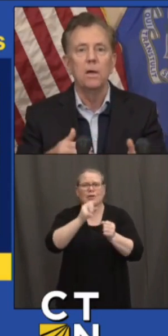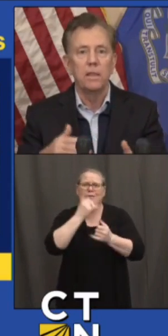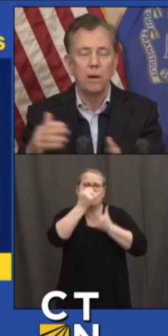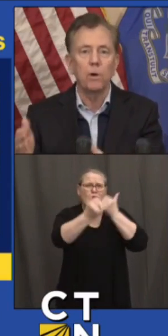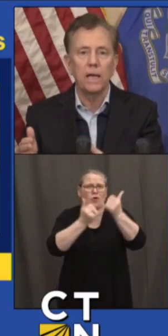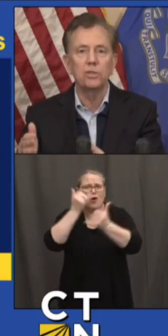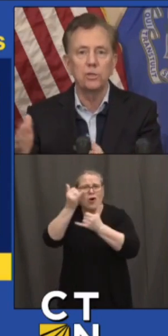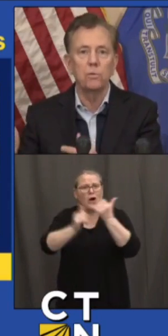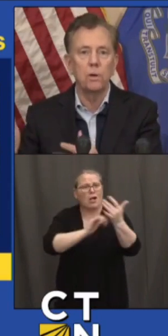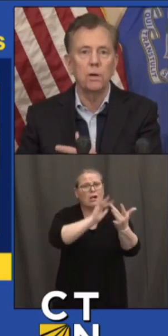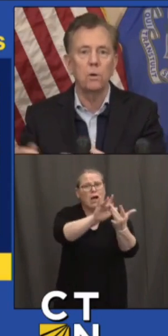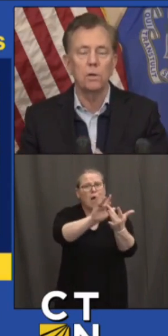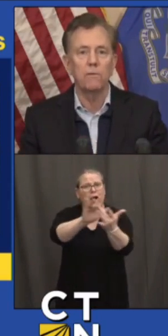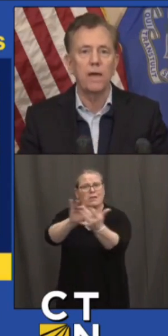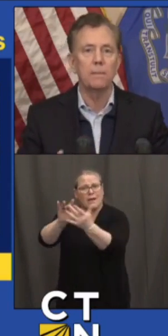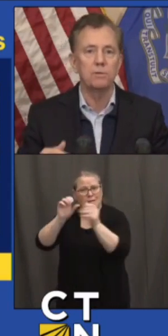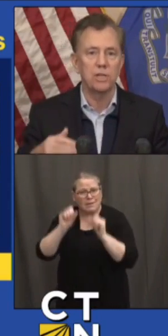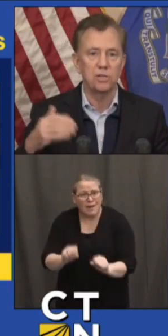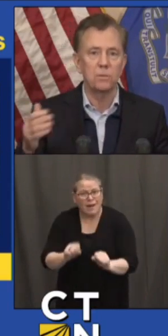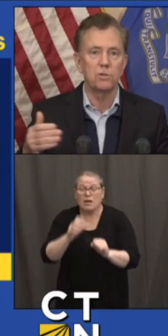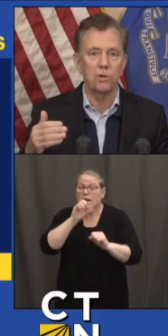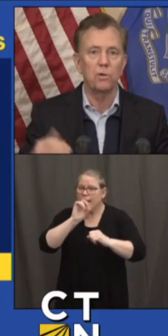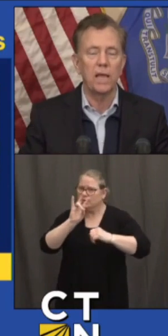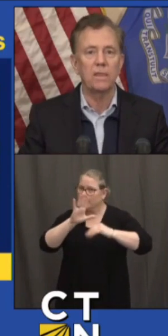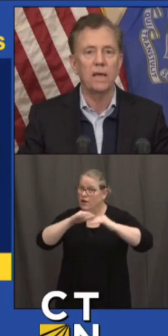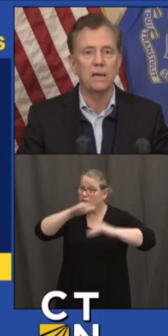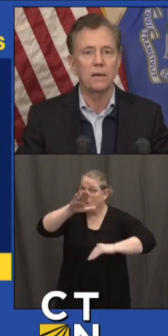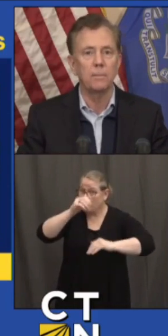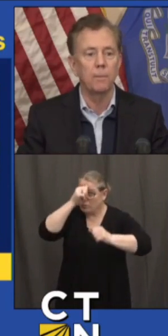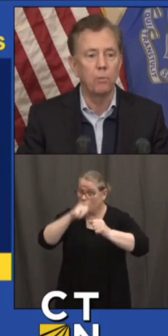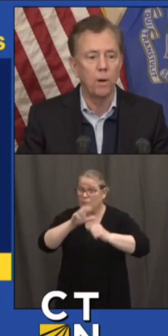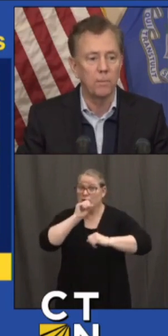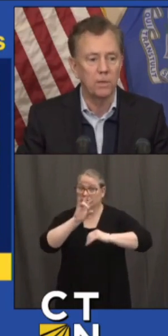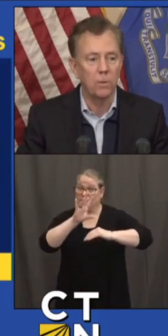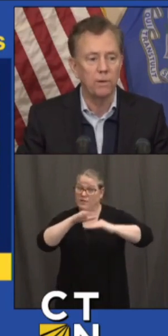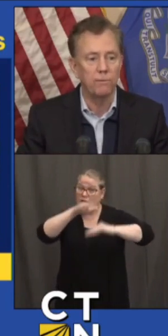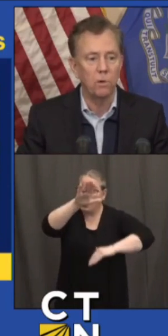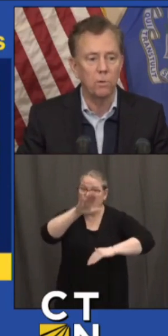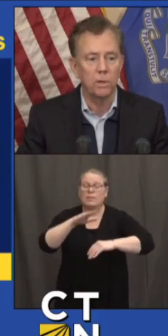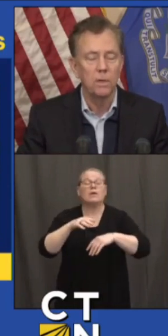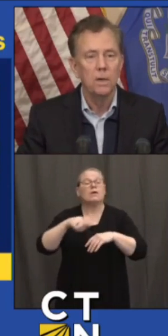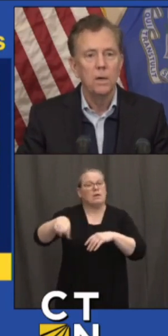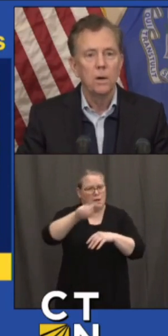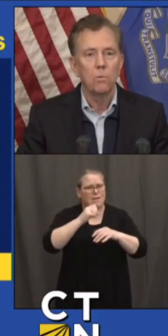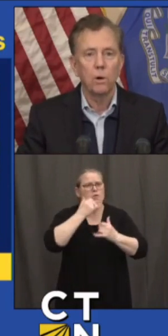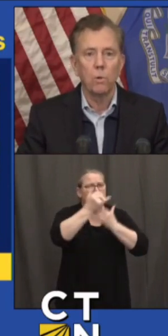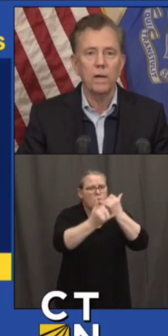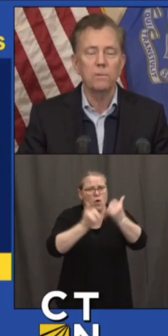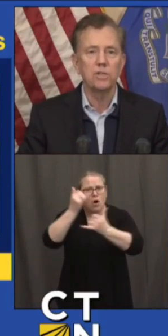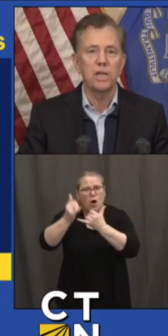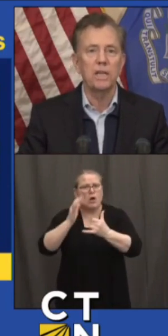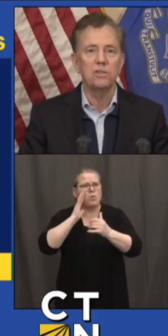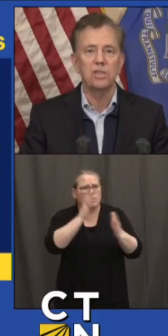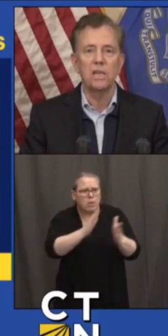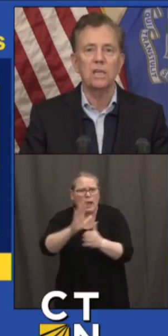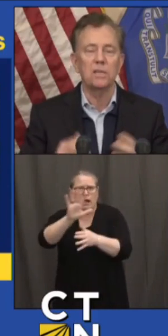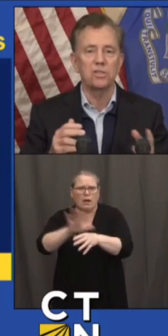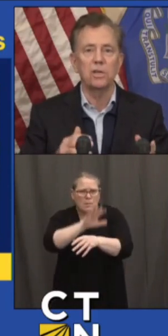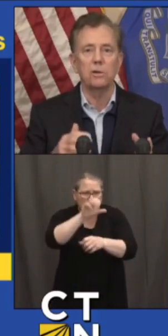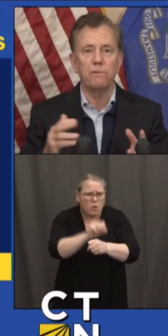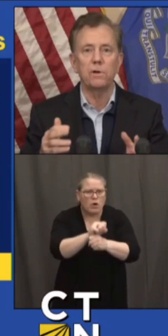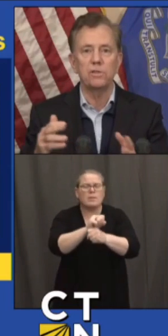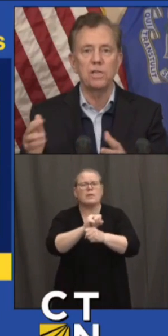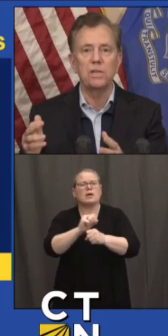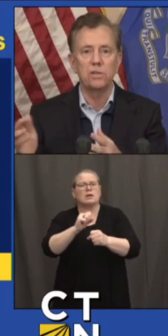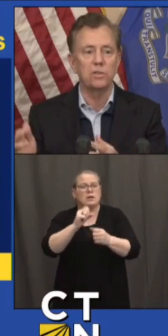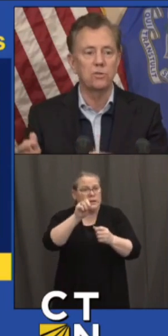better, they will get you on the VAM system so you get that appointment going forward. We're working with CDC, the